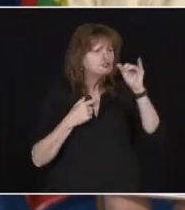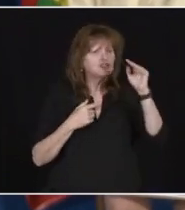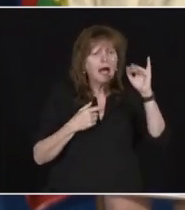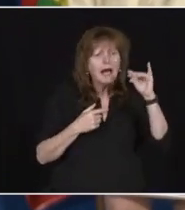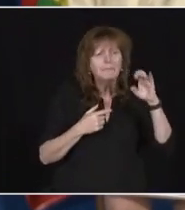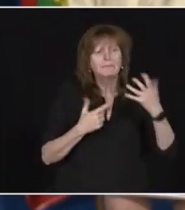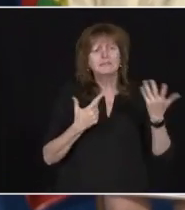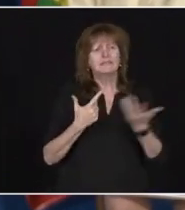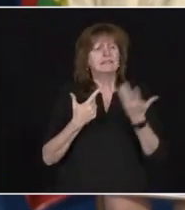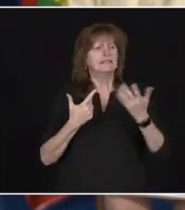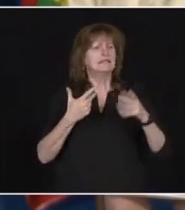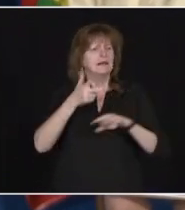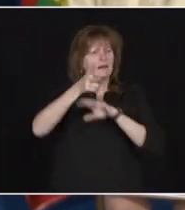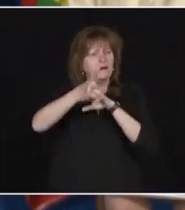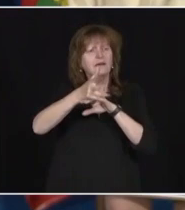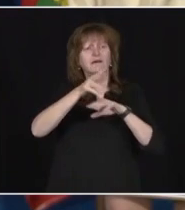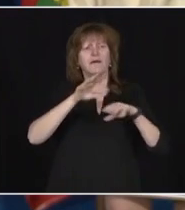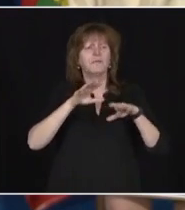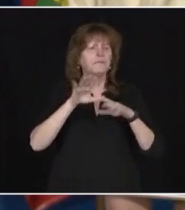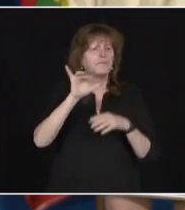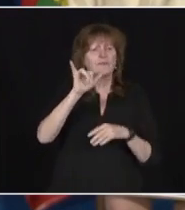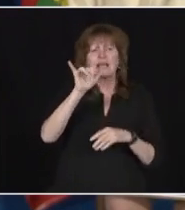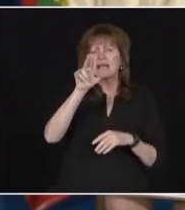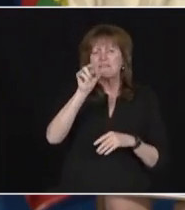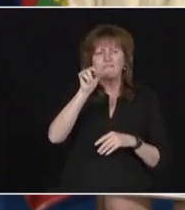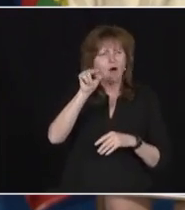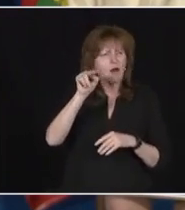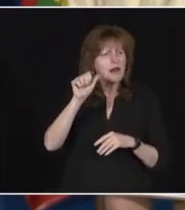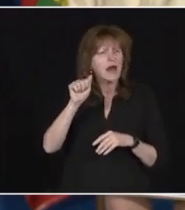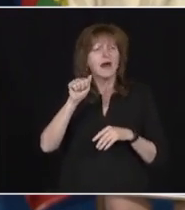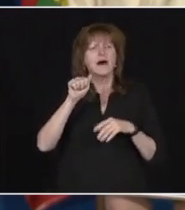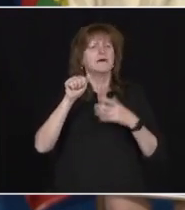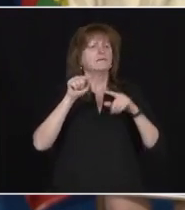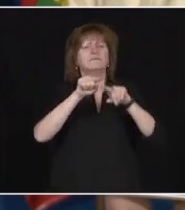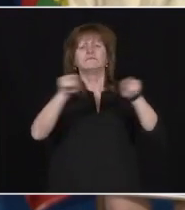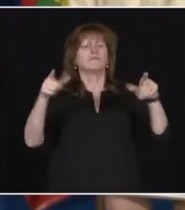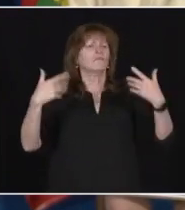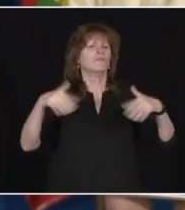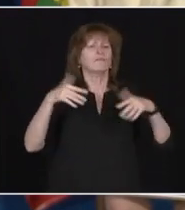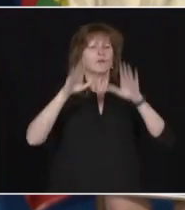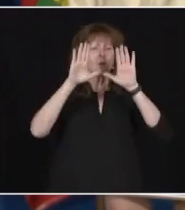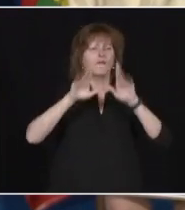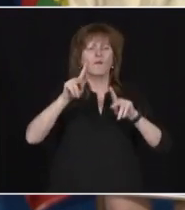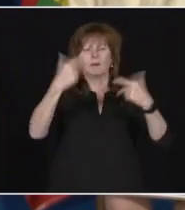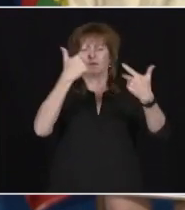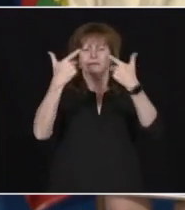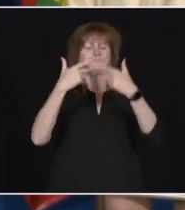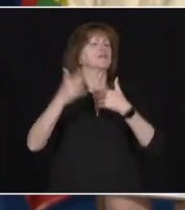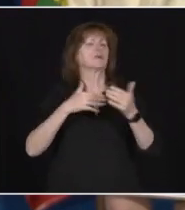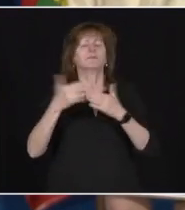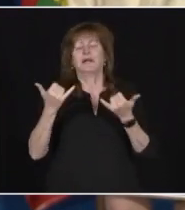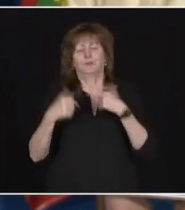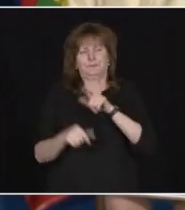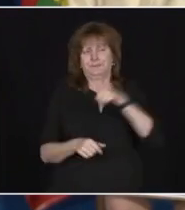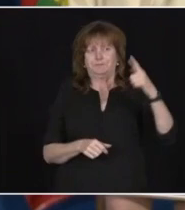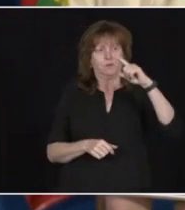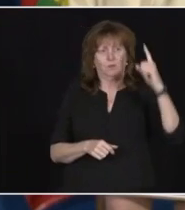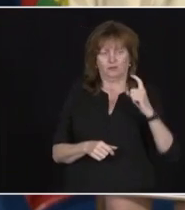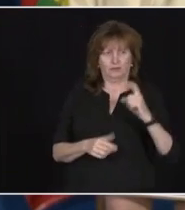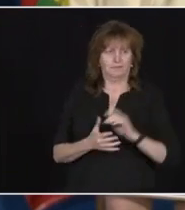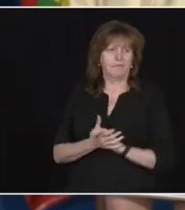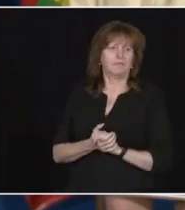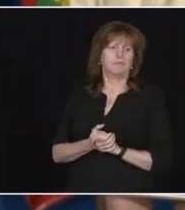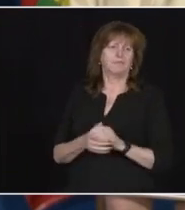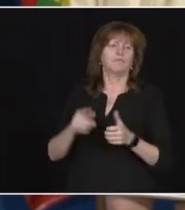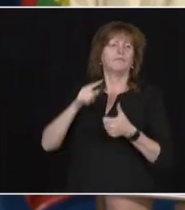of you. You're absolutely incredible. So let's get to the questions now. First question. Your first question comes from